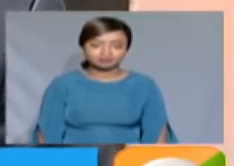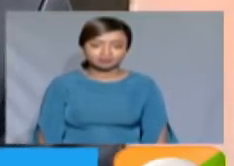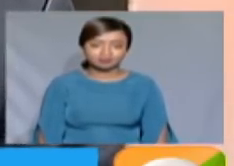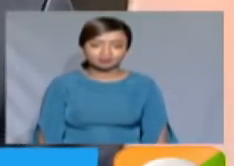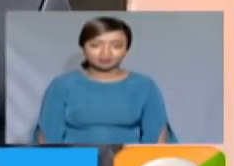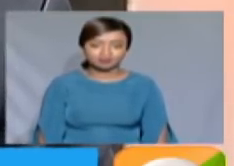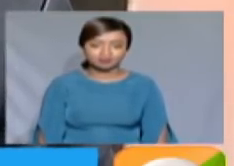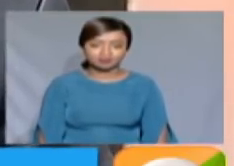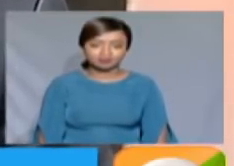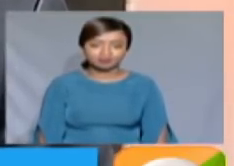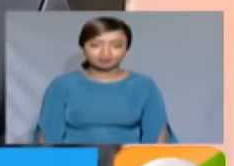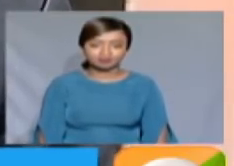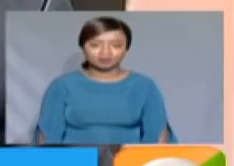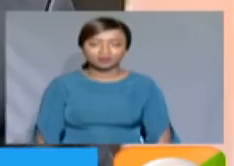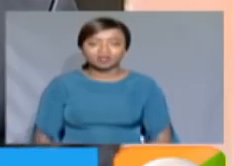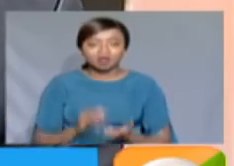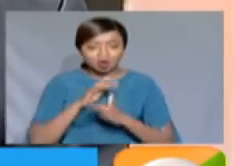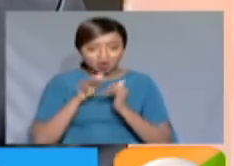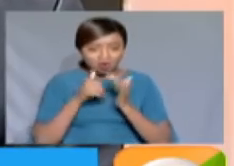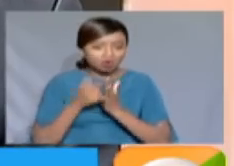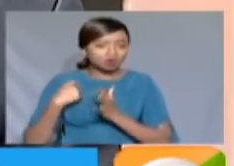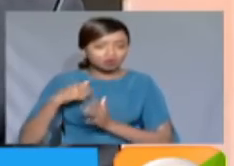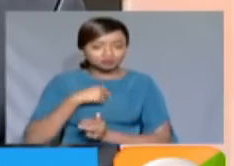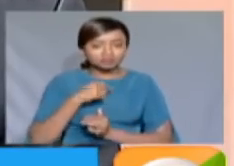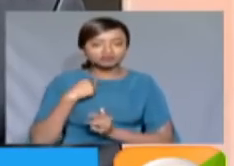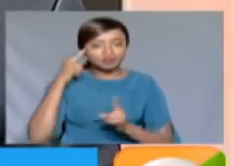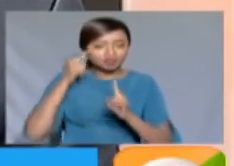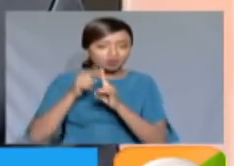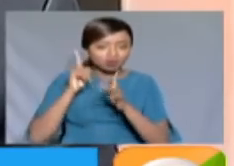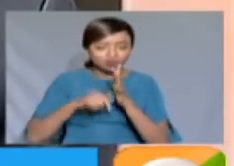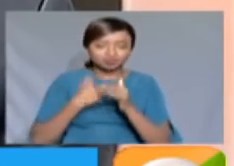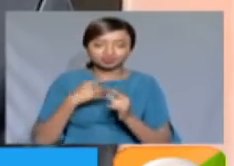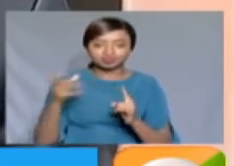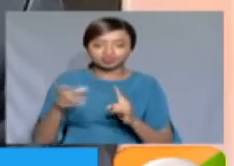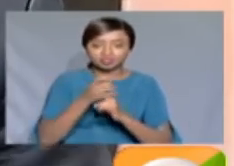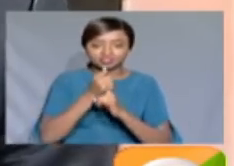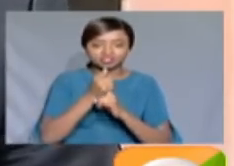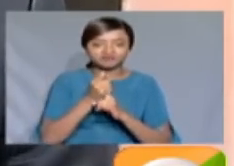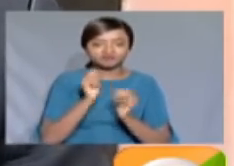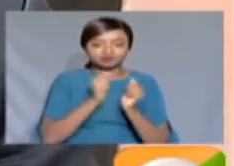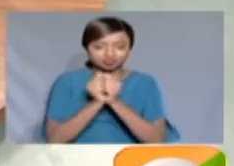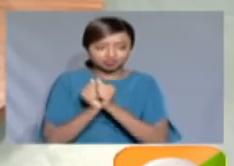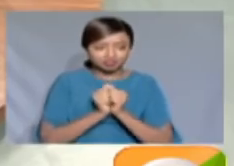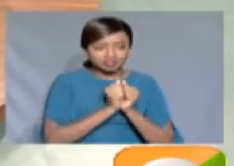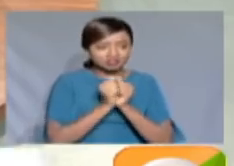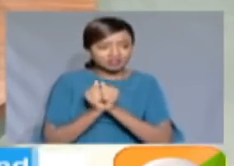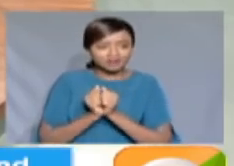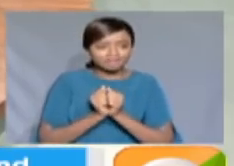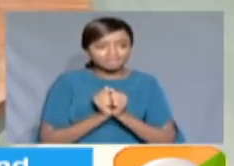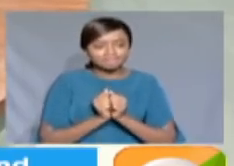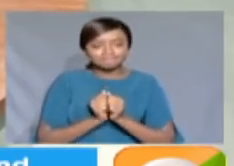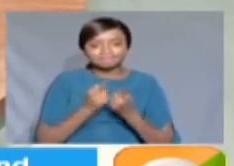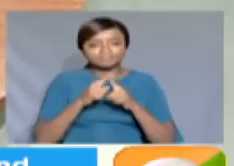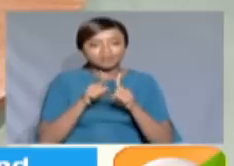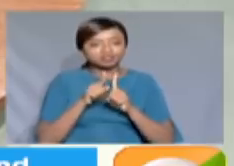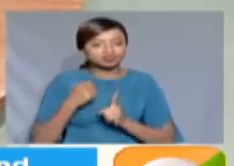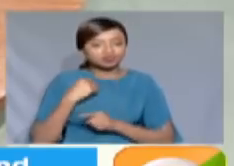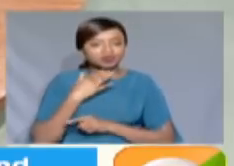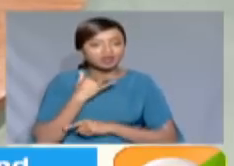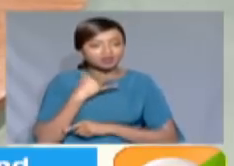that. We are all complementing one another in terms of public transportation. Mm-hmm. Engineer, let me ask you